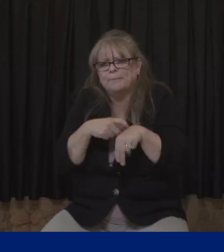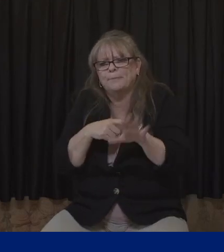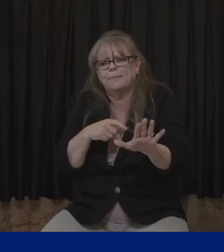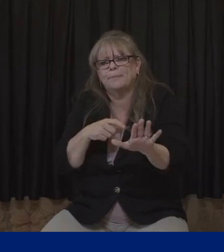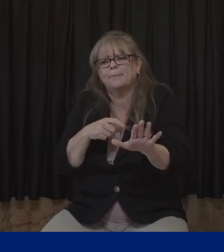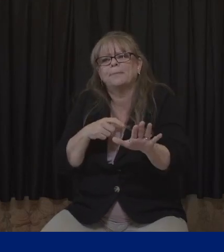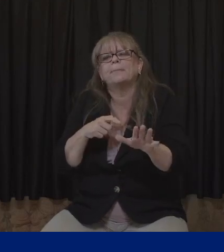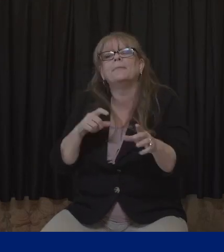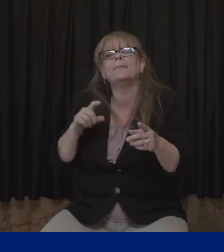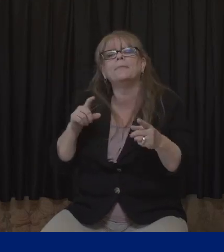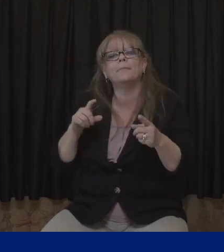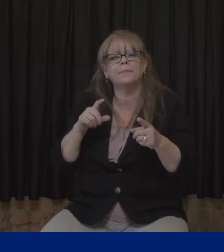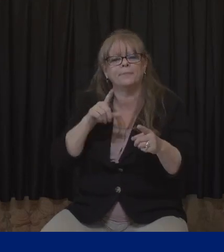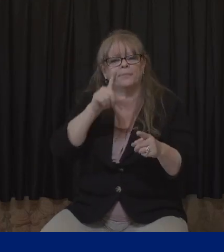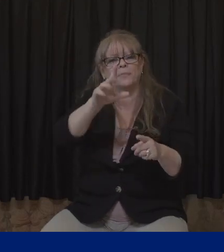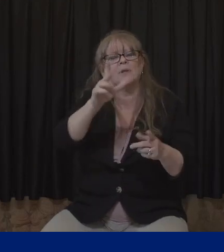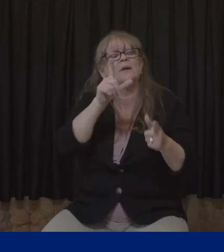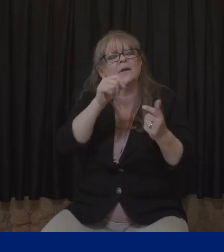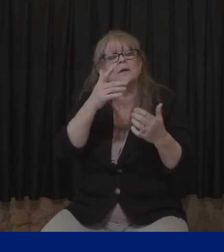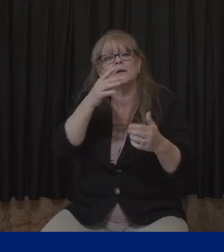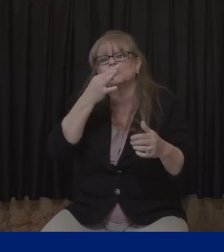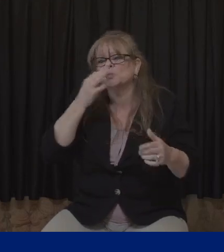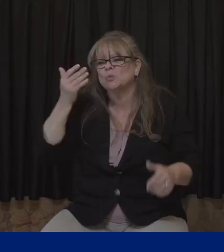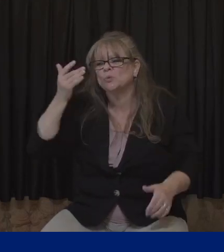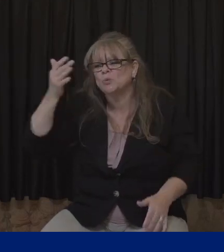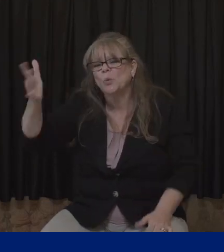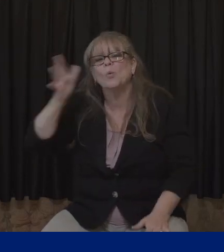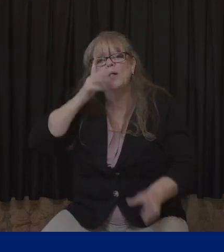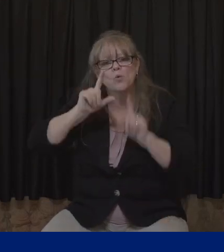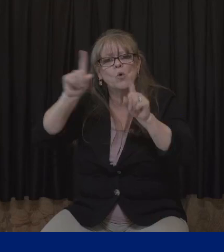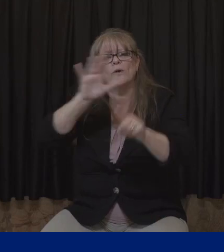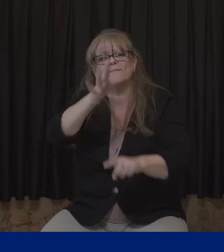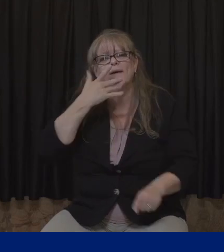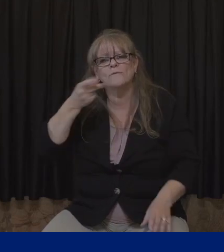we're asking during this phase and during the month of May. Telephone, please.